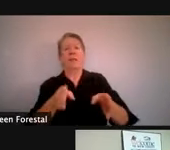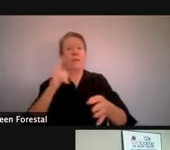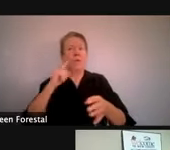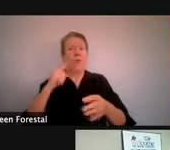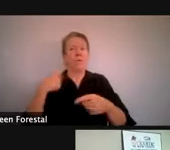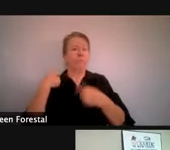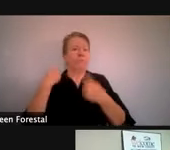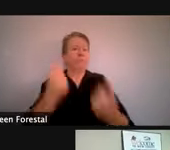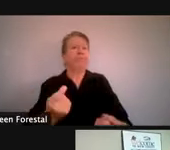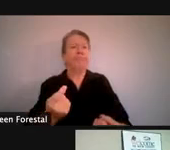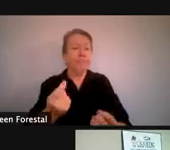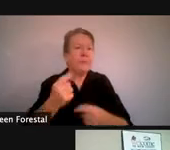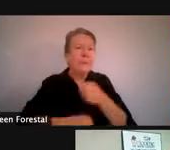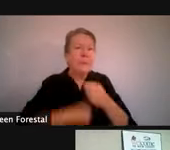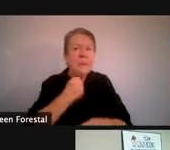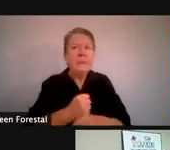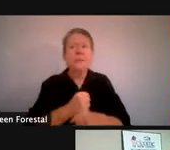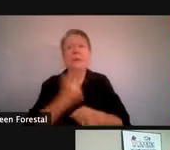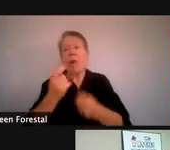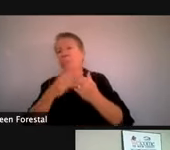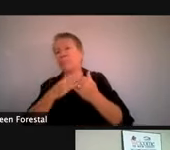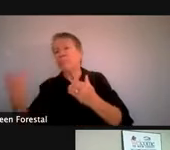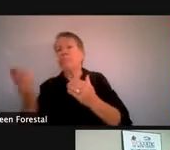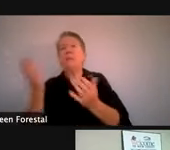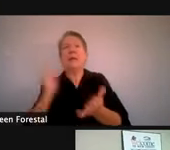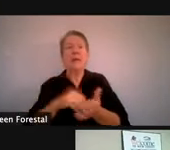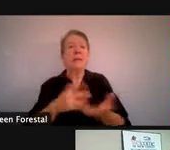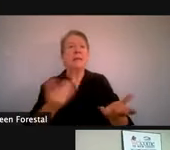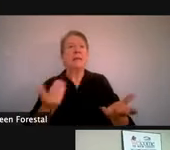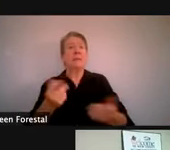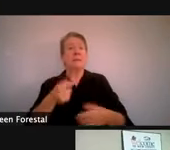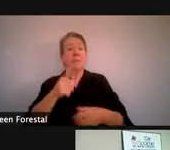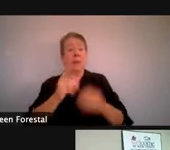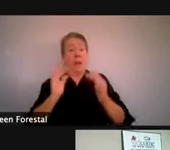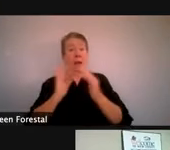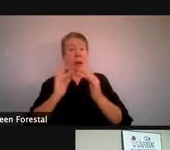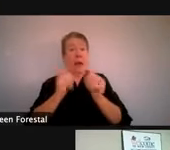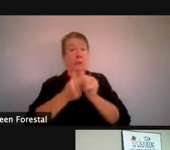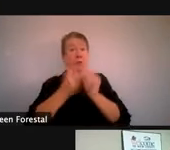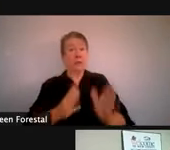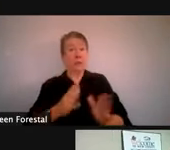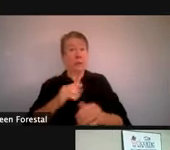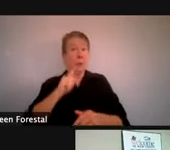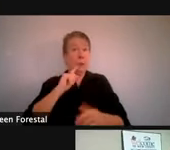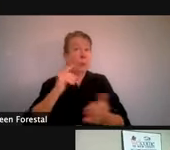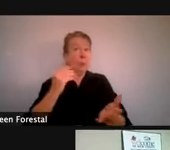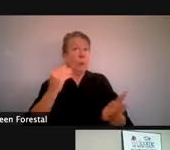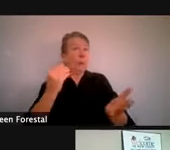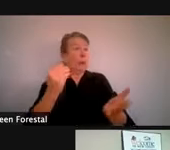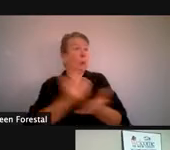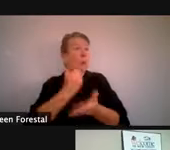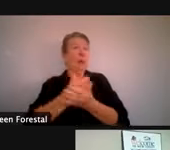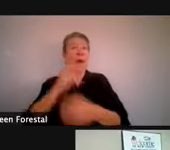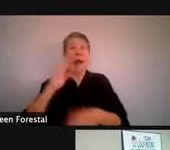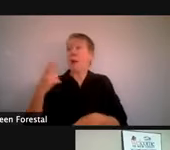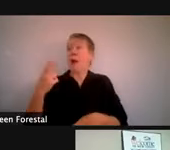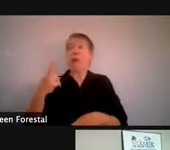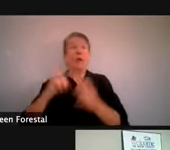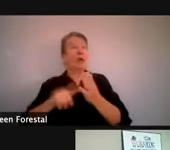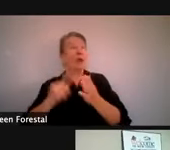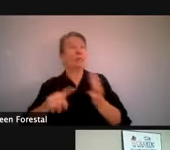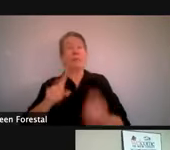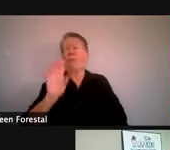good point. We haven't made that in a while. The contact tracing notion didn't just get invented in March, right, Judy? Right?